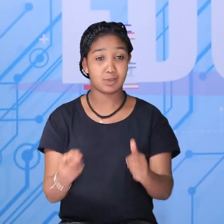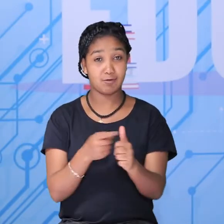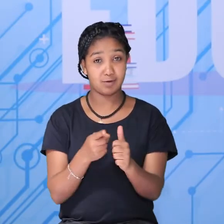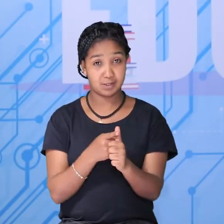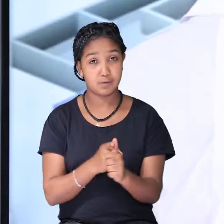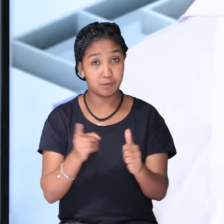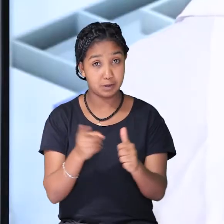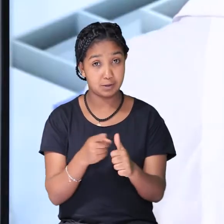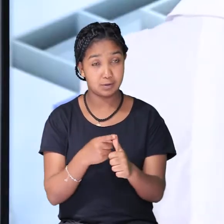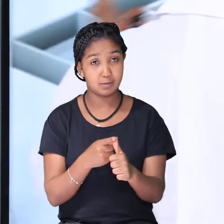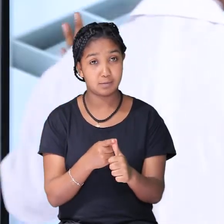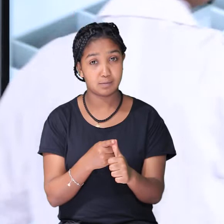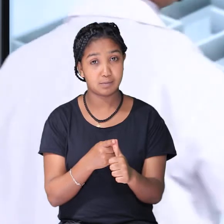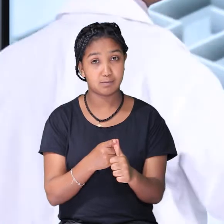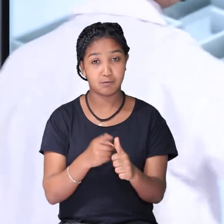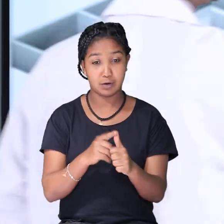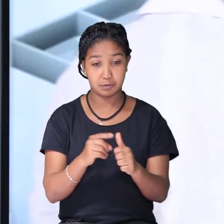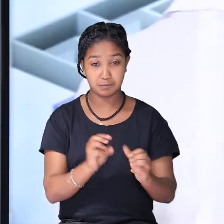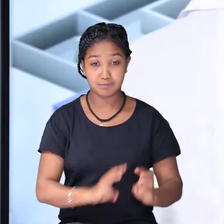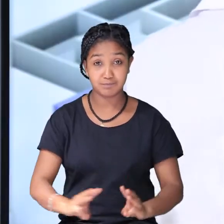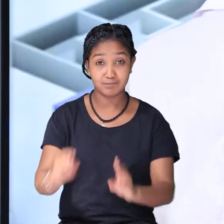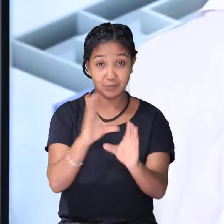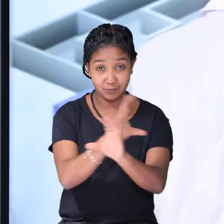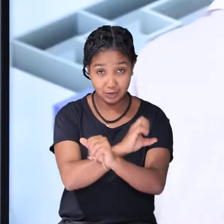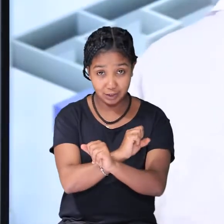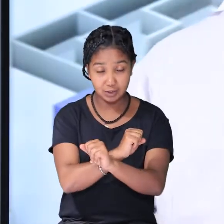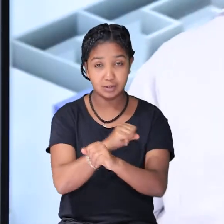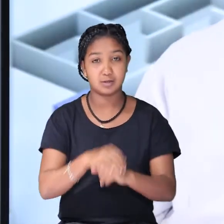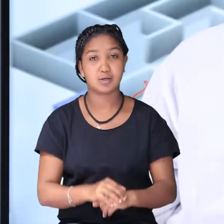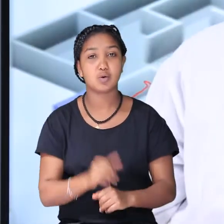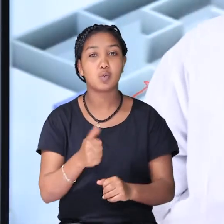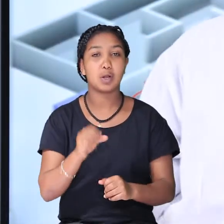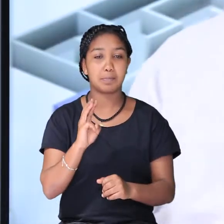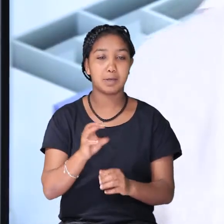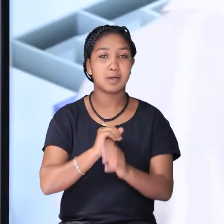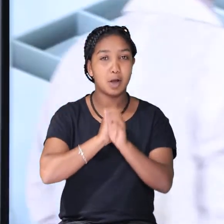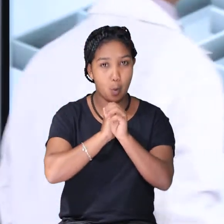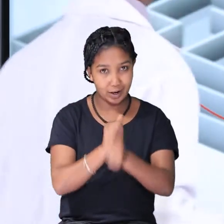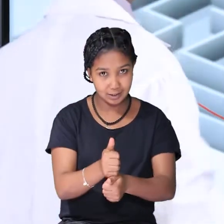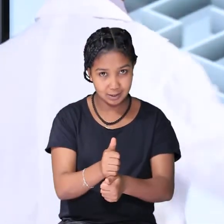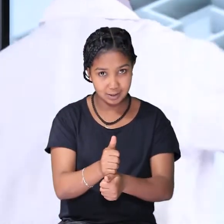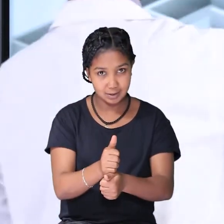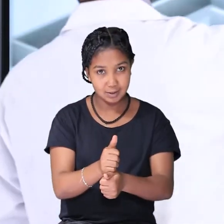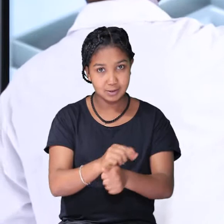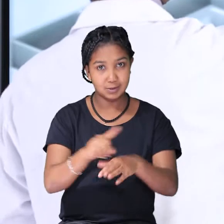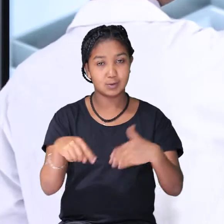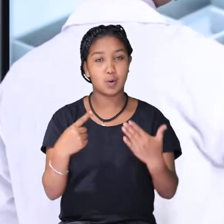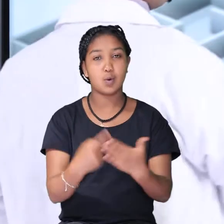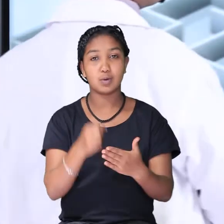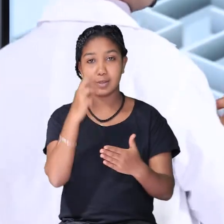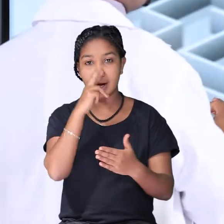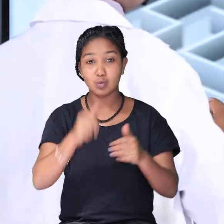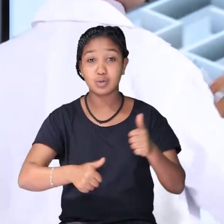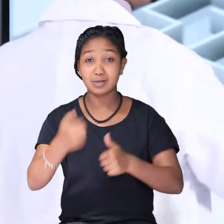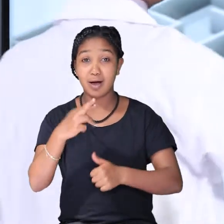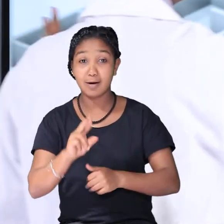first the maze or which finish the maze will be rewarded. So the rats